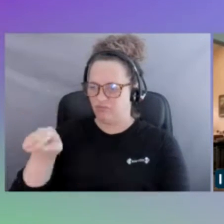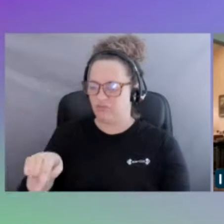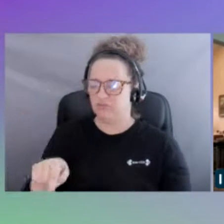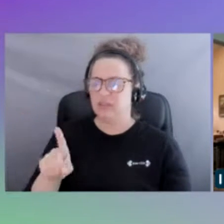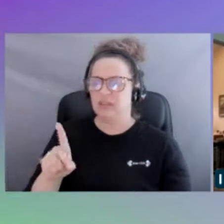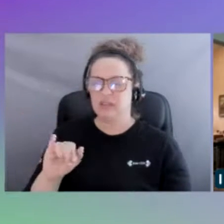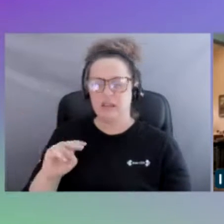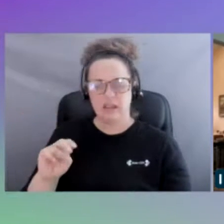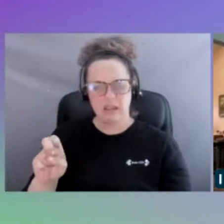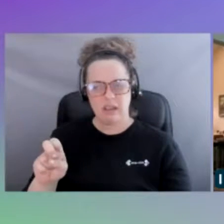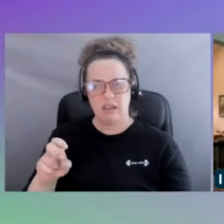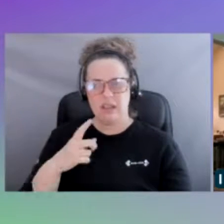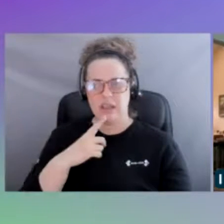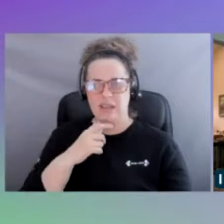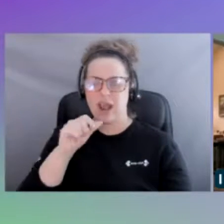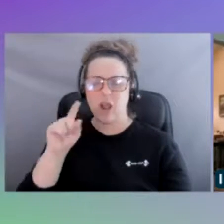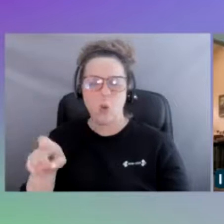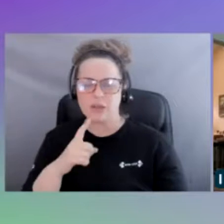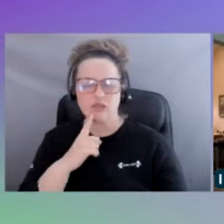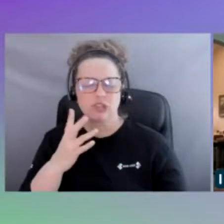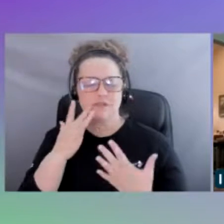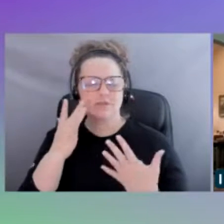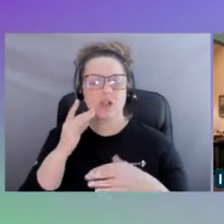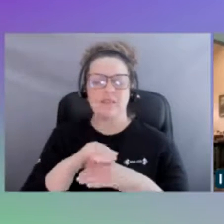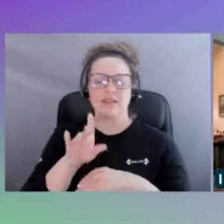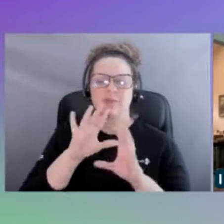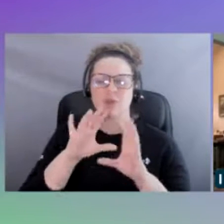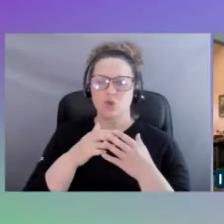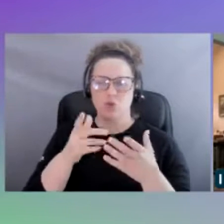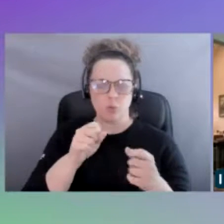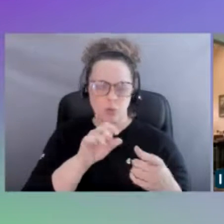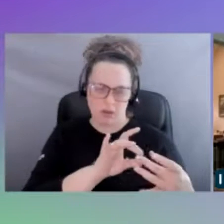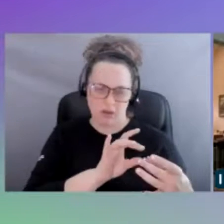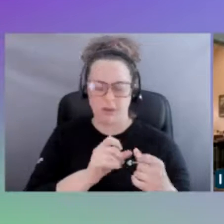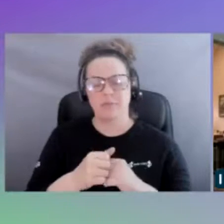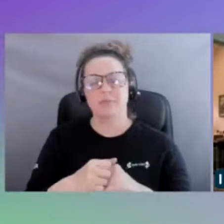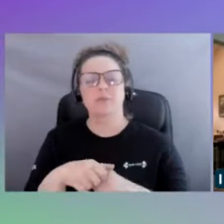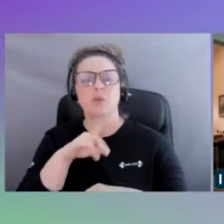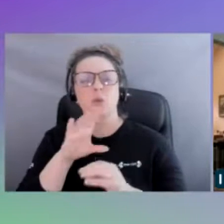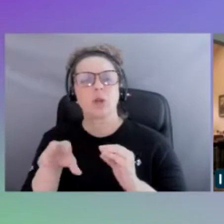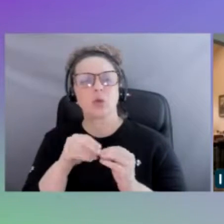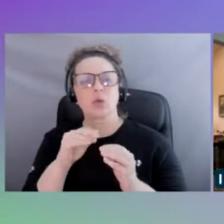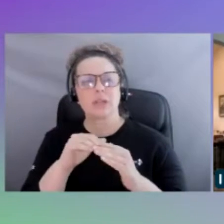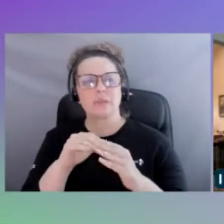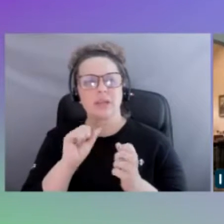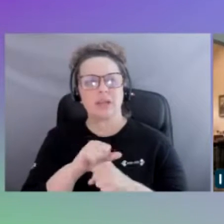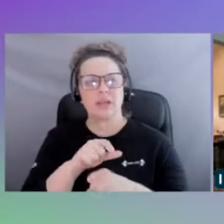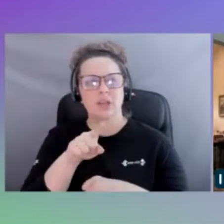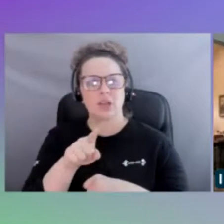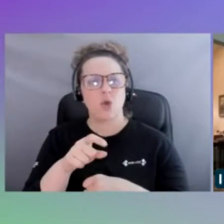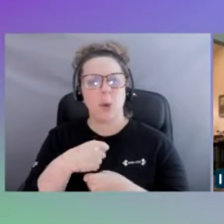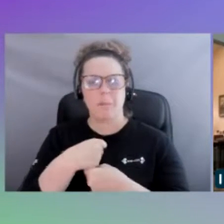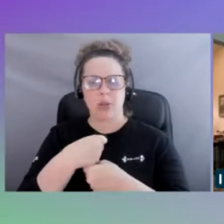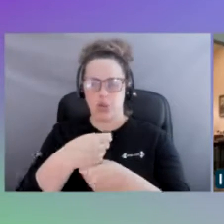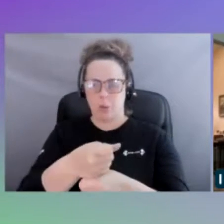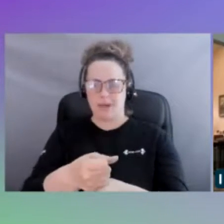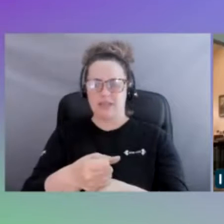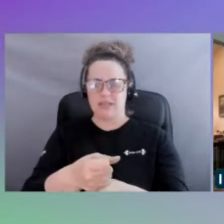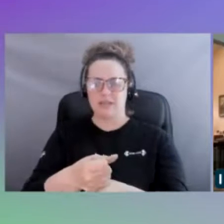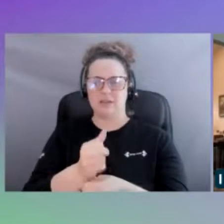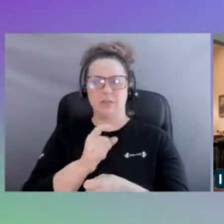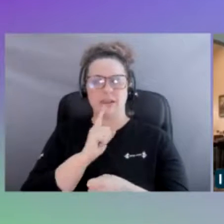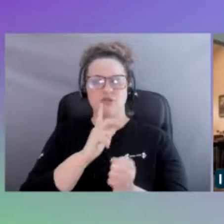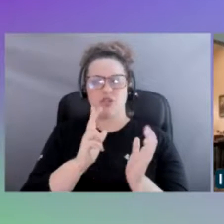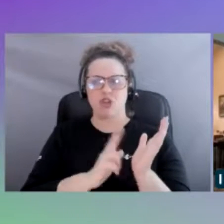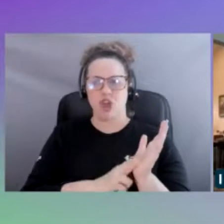Diane asked, not a question, just friendly advice for the group. You can comment. When including accessibility in your procurement, make sure your